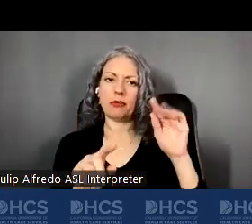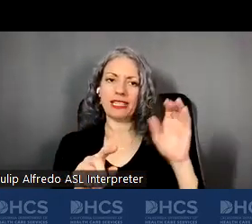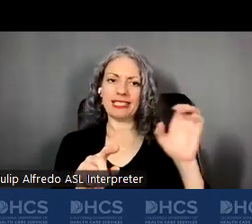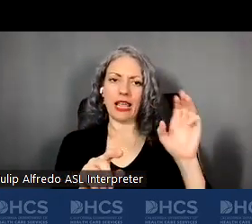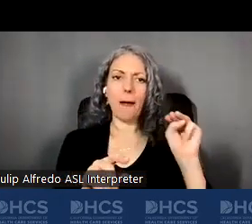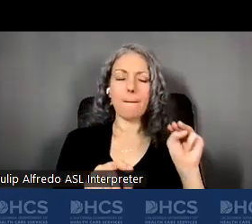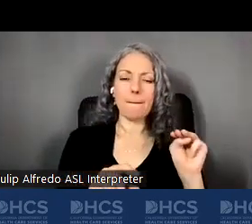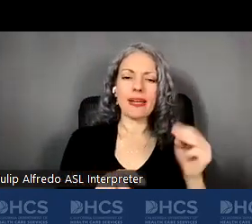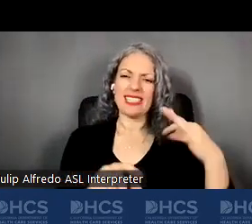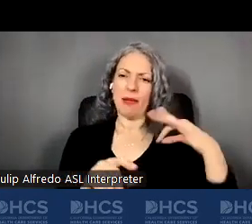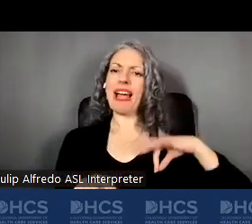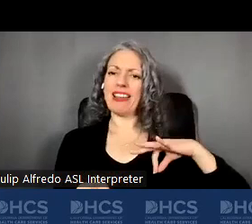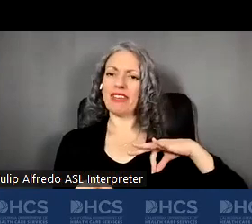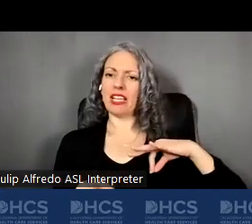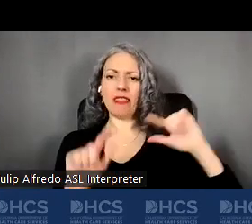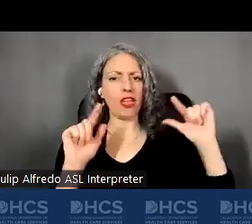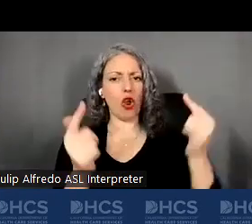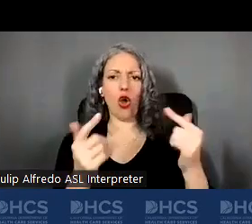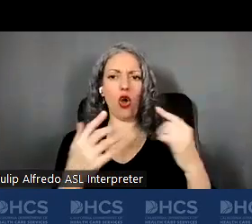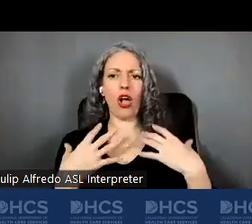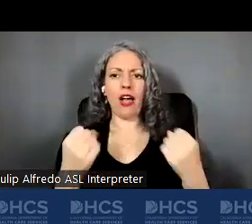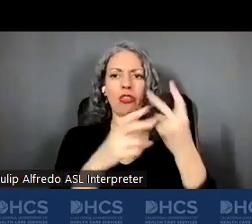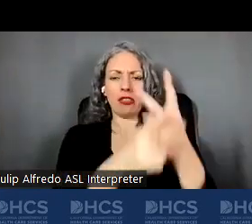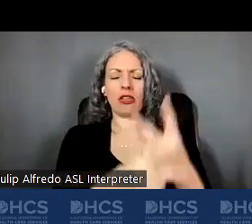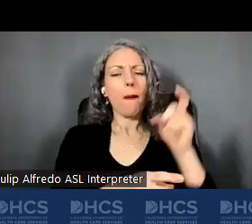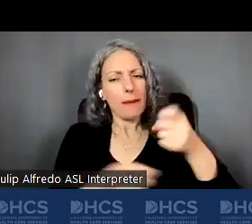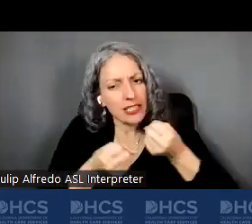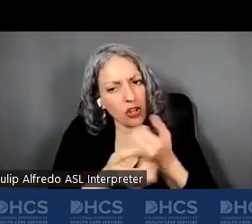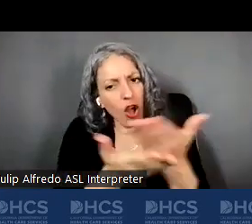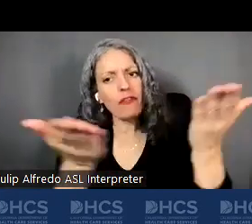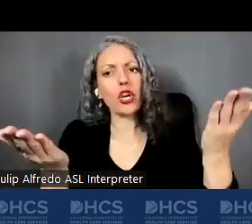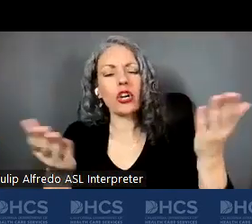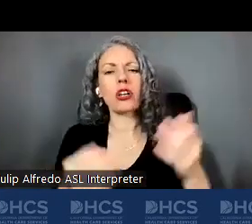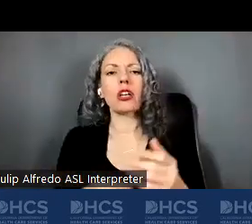plans must offer, community supports